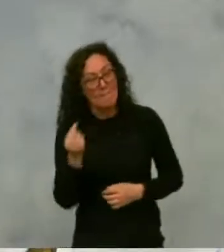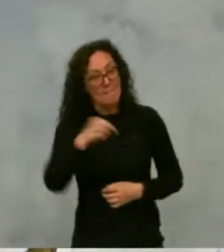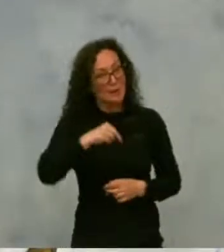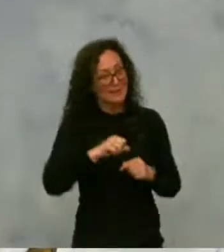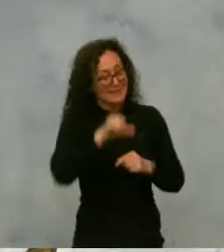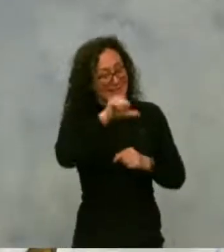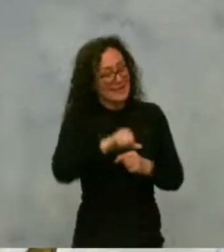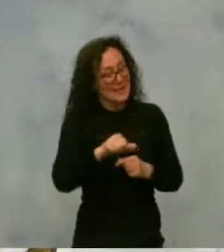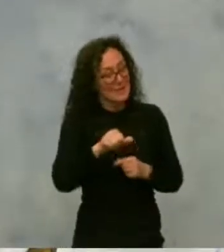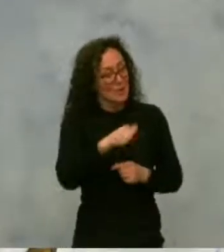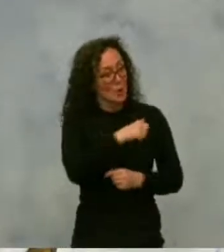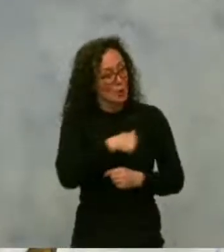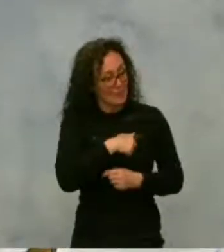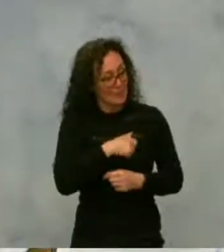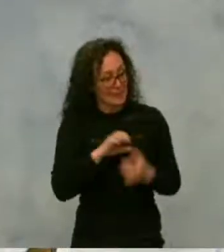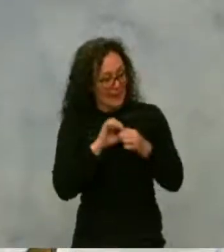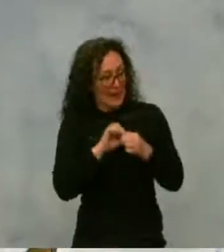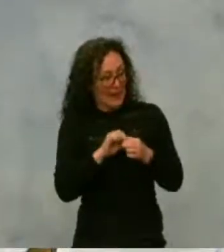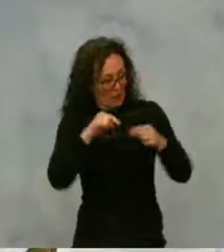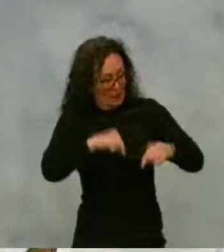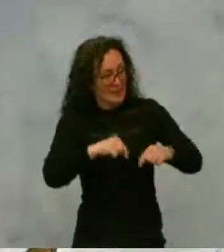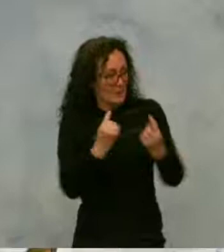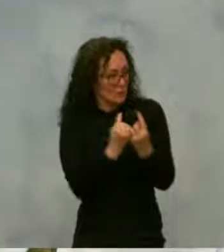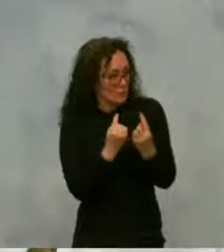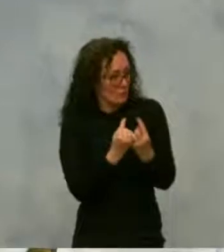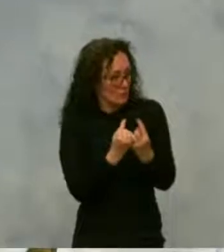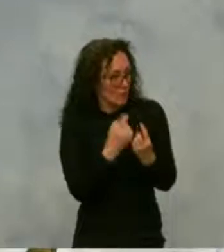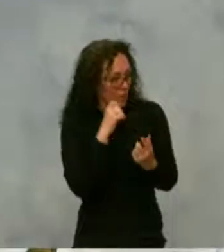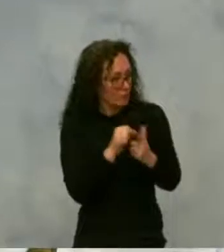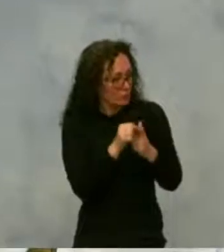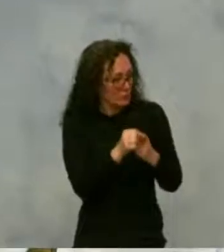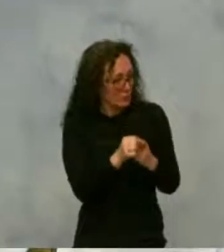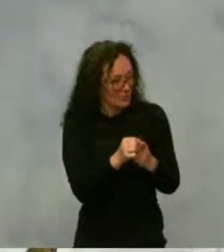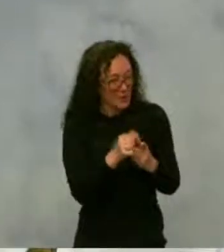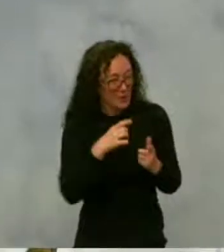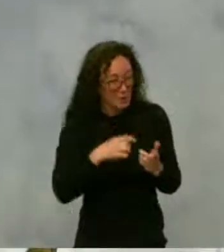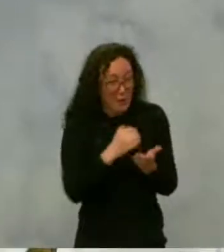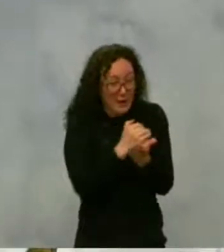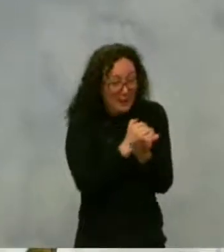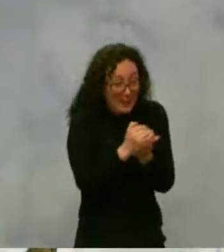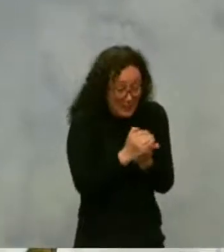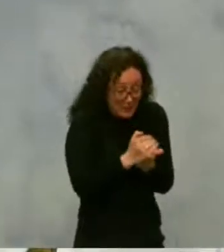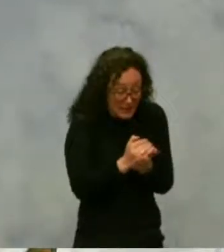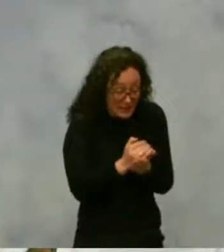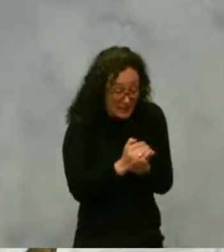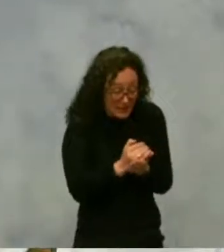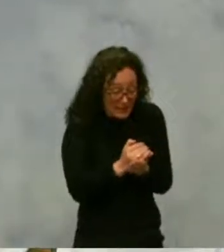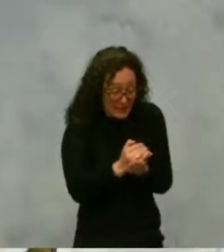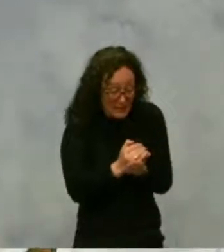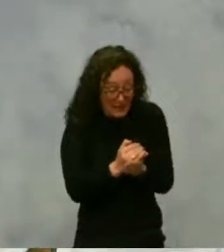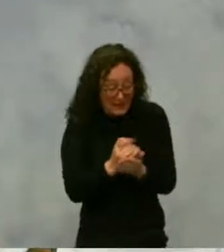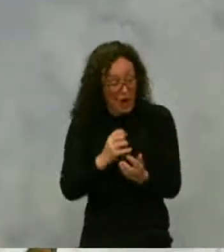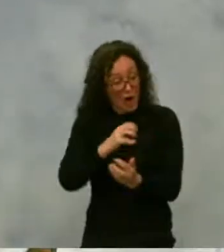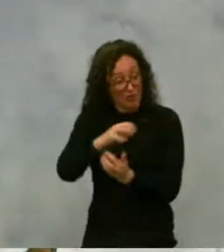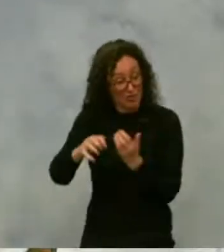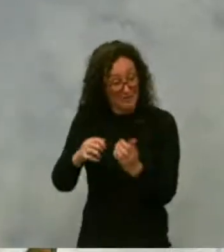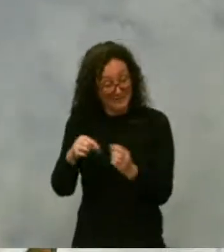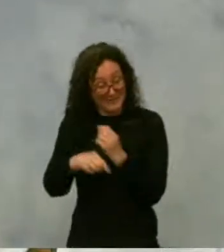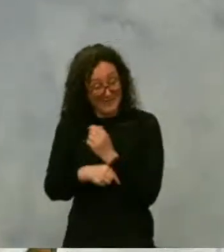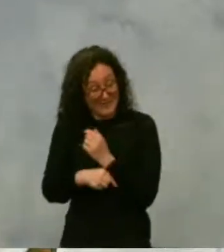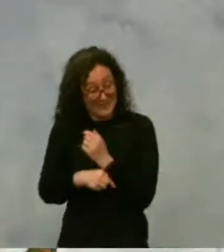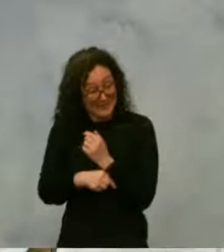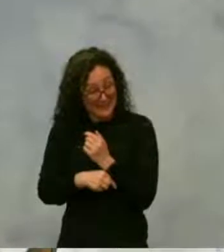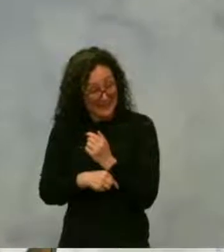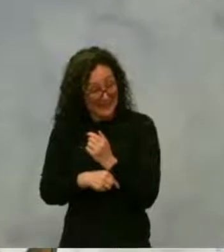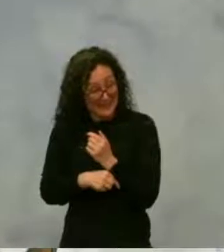with a proposal around this. Right, so it's just to clarify that amount under sundry debt and the relationship